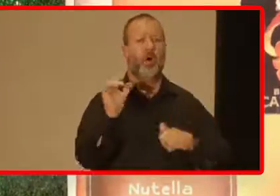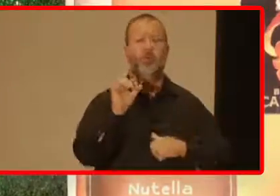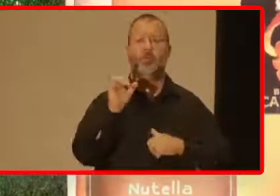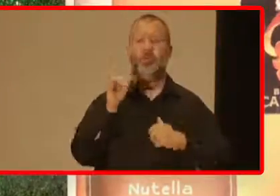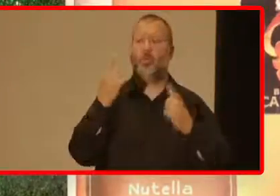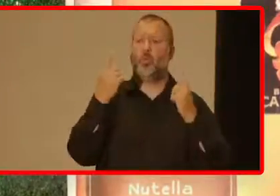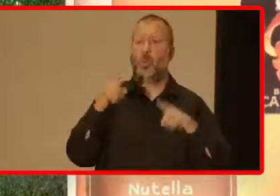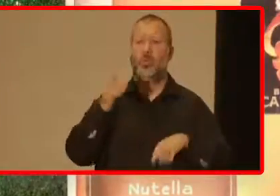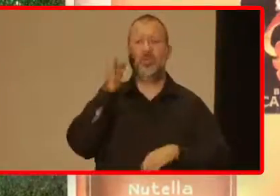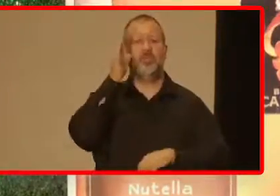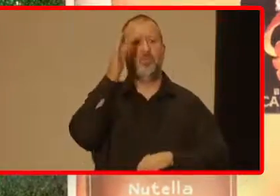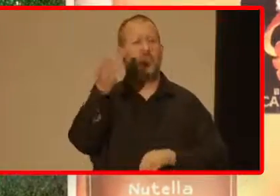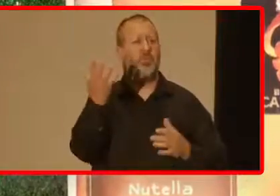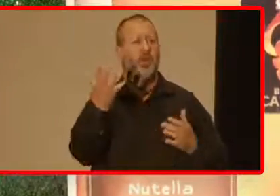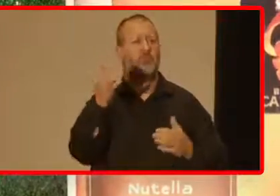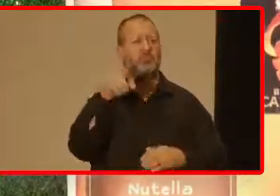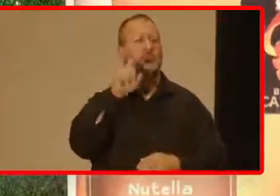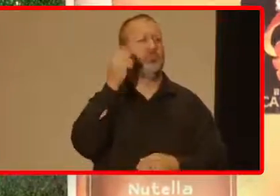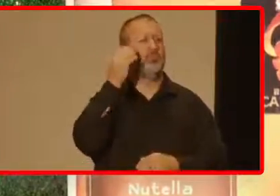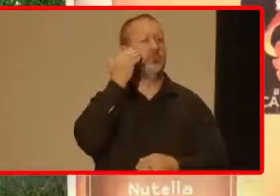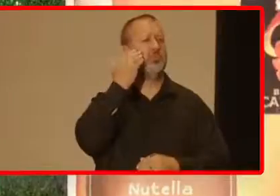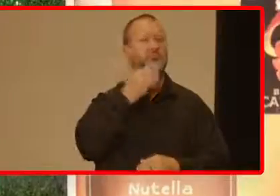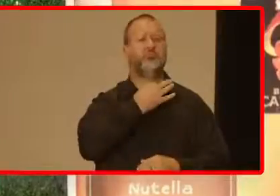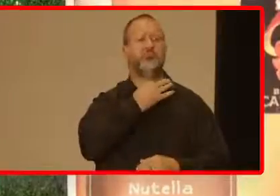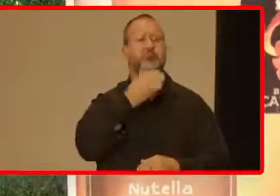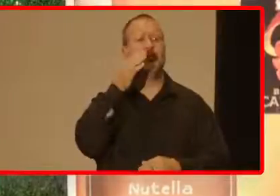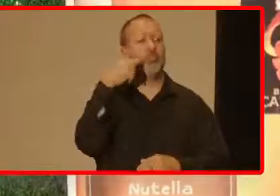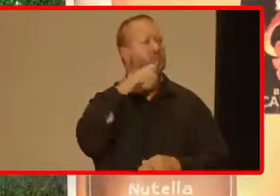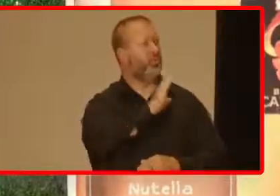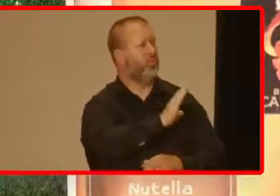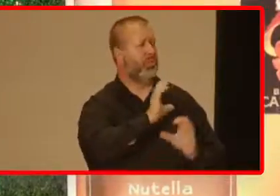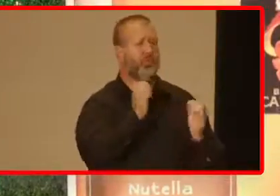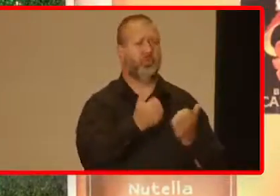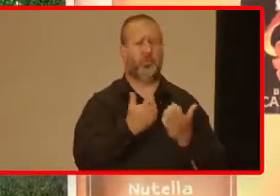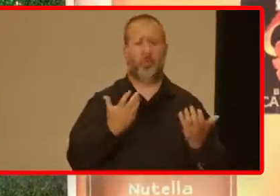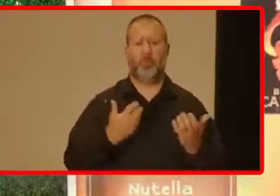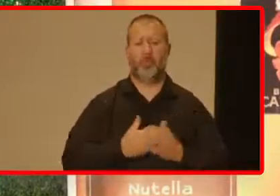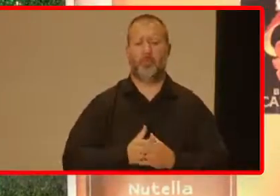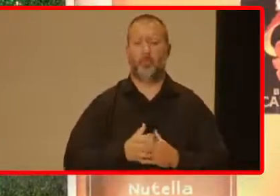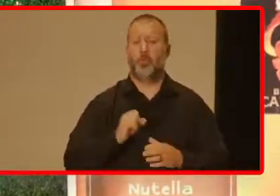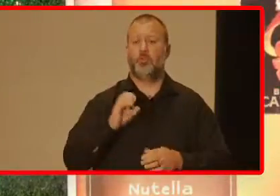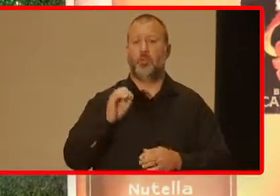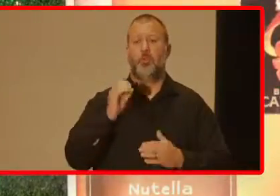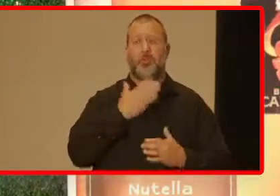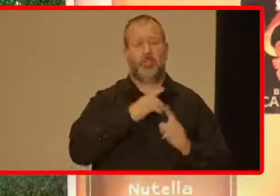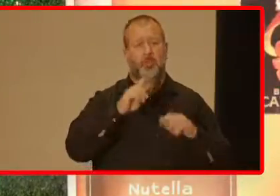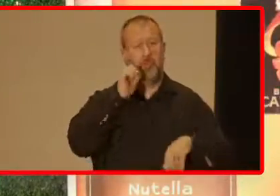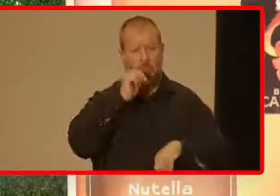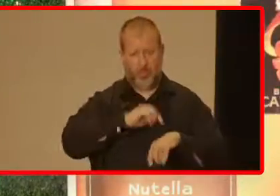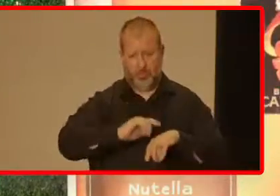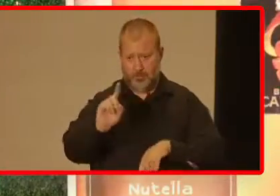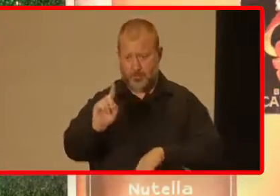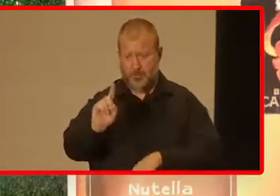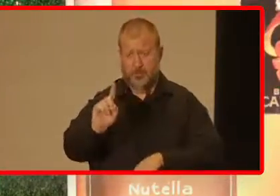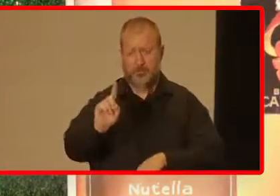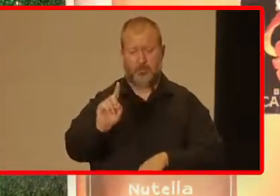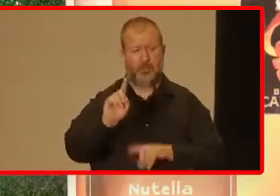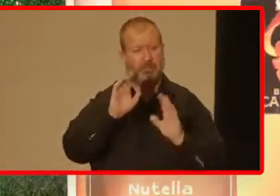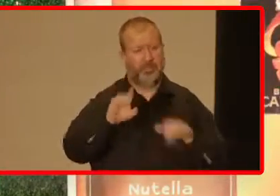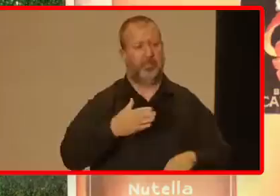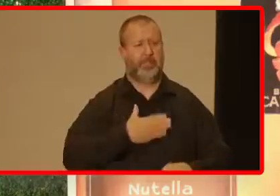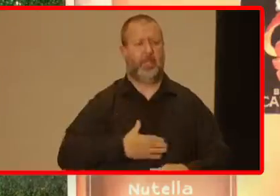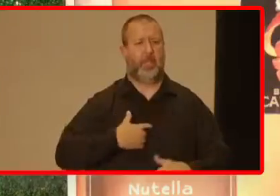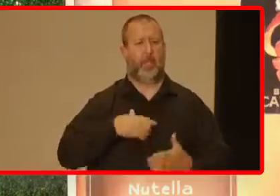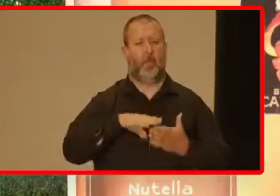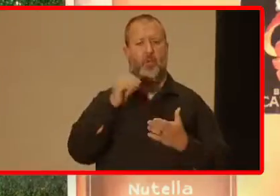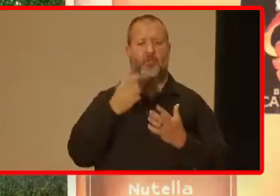on, what's the future for this agency, what's the future for you? So please come at 1 o'clock tomorrow so I can